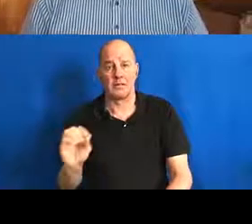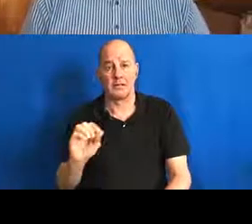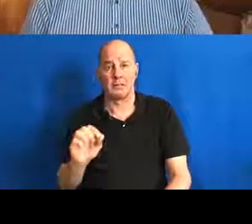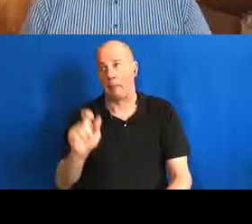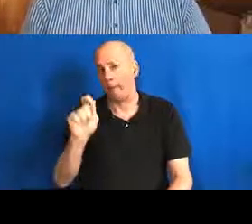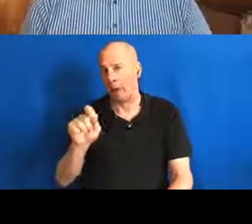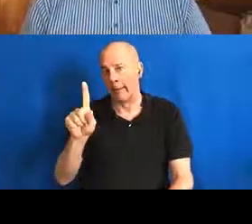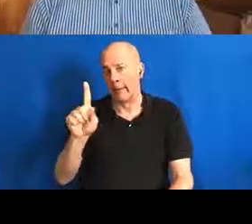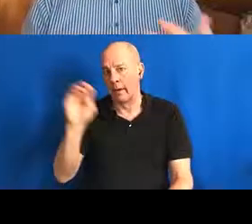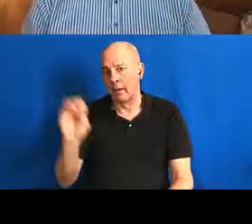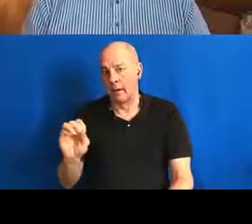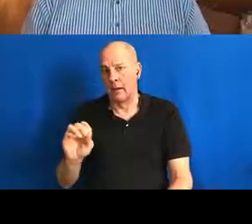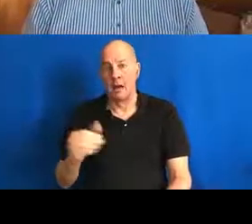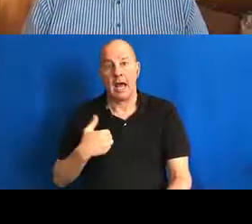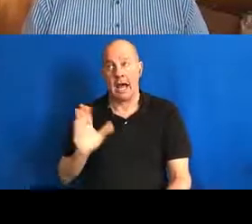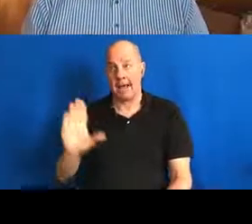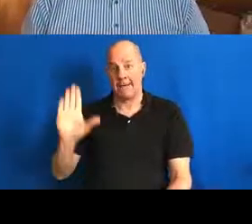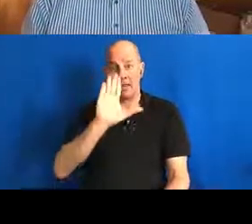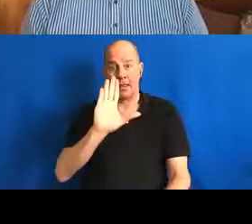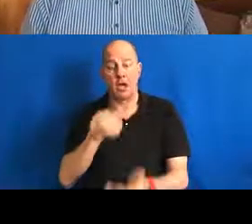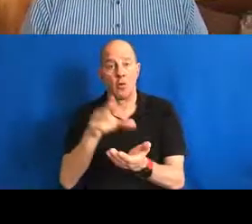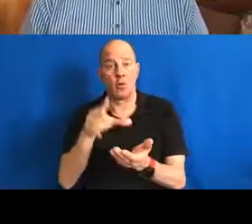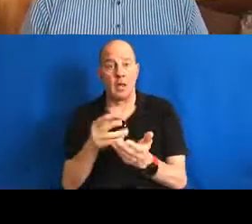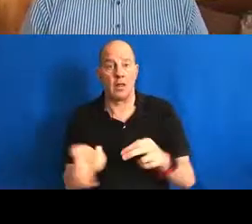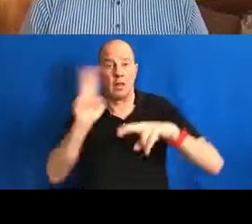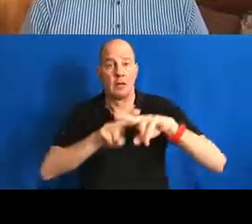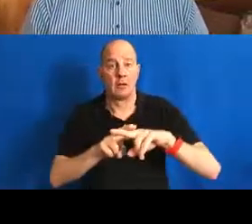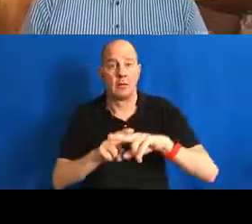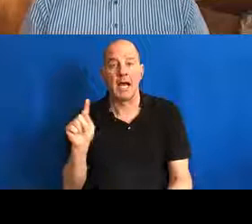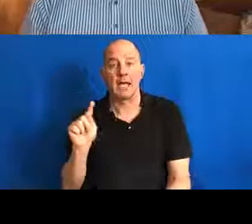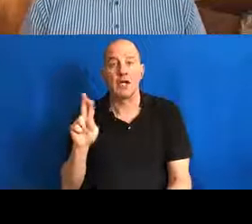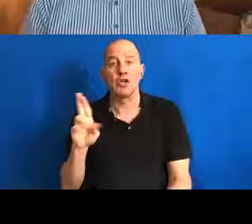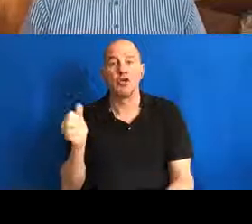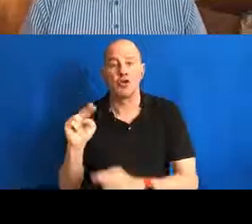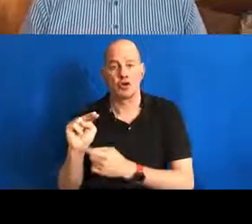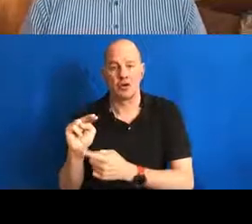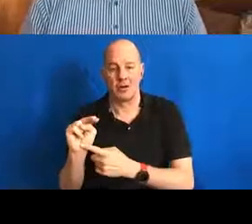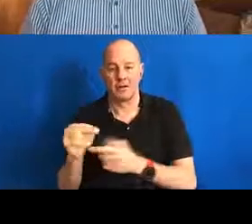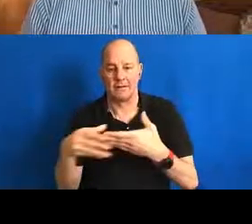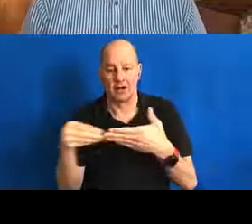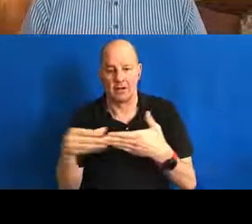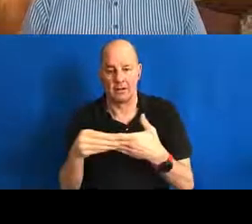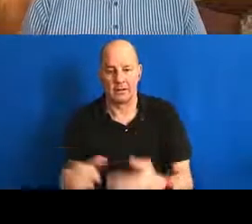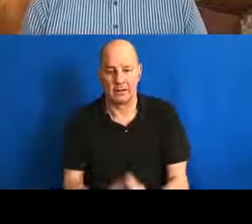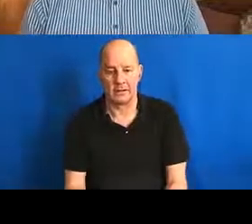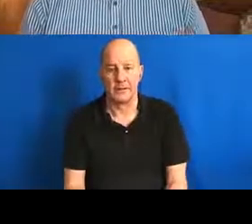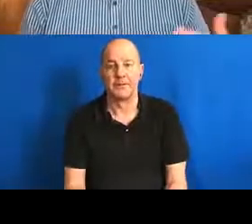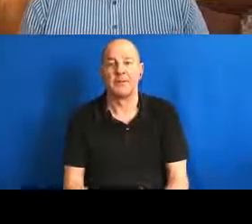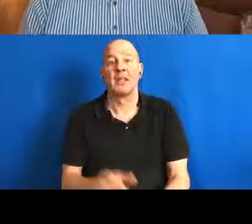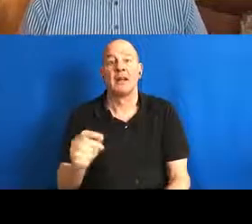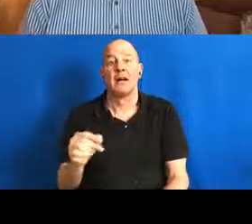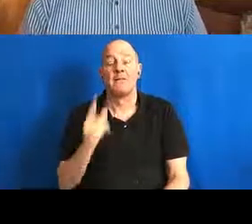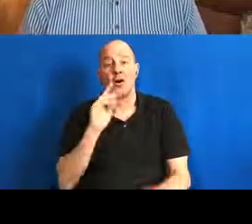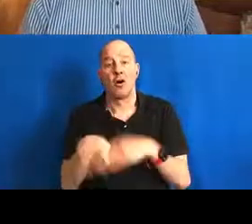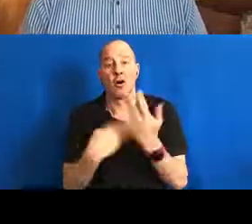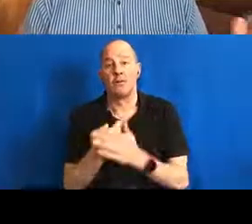0.1% have their wealth increased by trillions of dollars. In fact, the combined wealth of all US billionaires